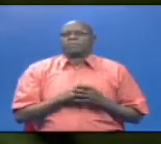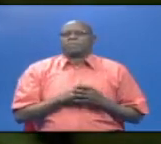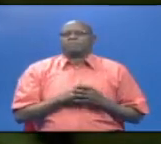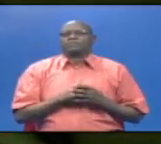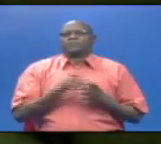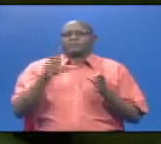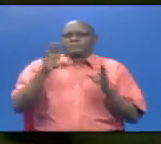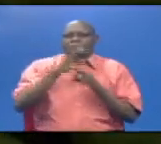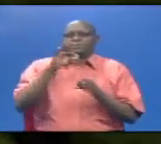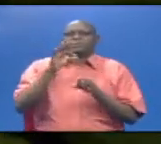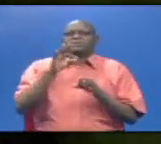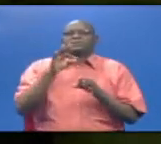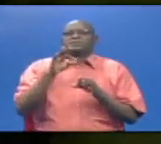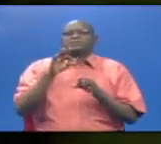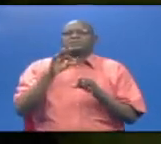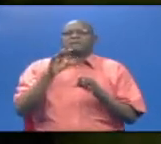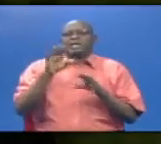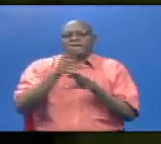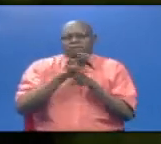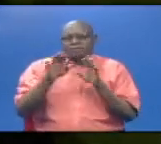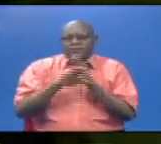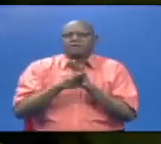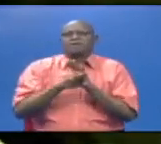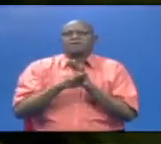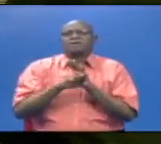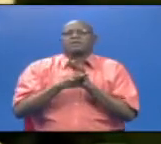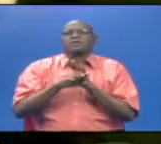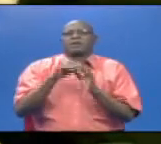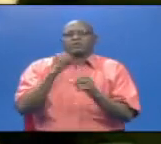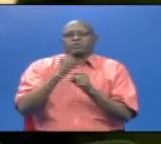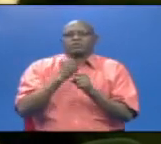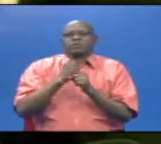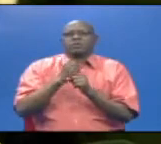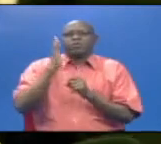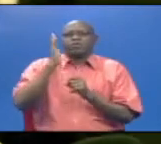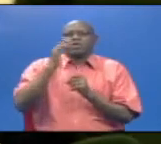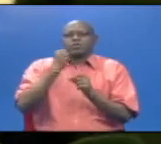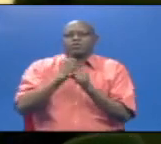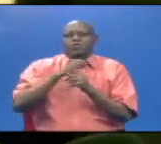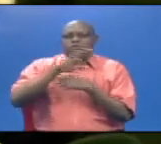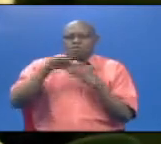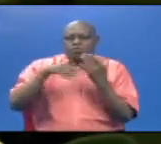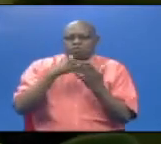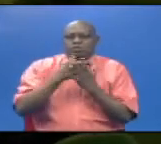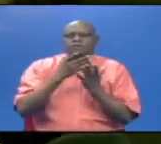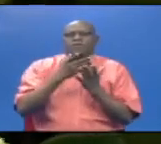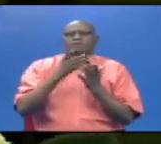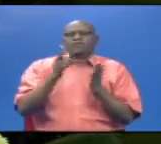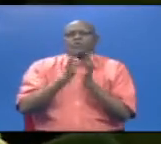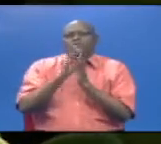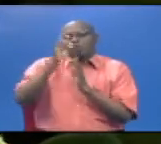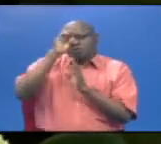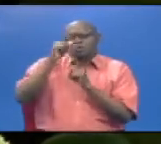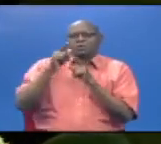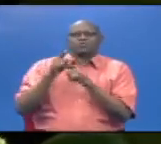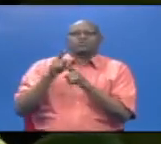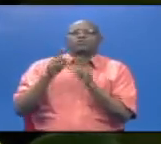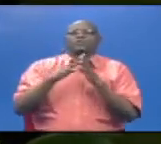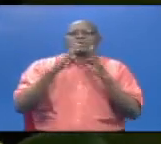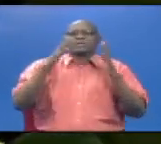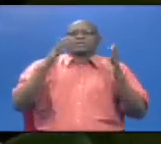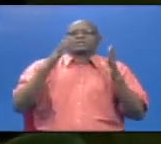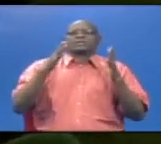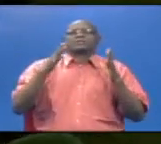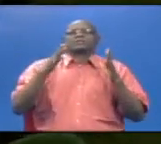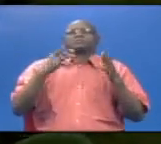Spirit of God in everything that I do. I will do all that in your honor for the great people of the